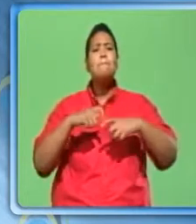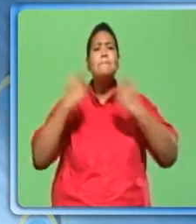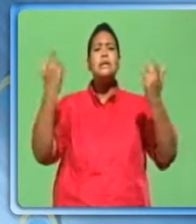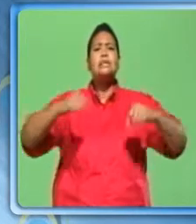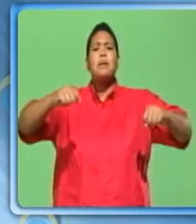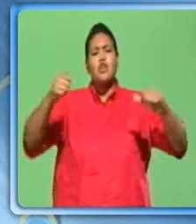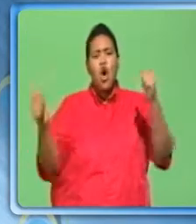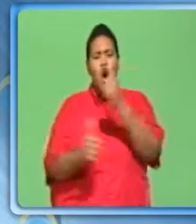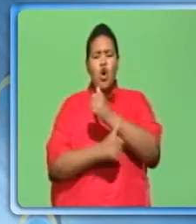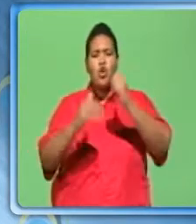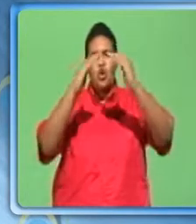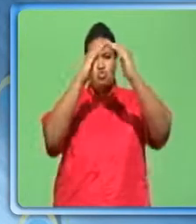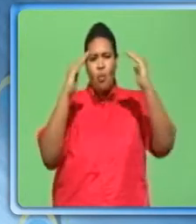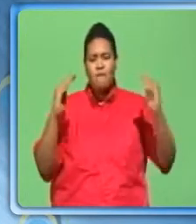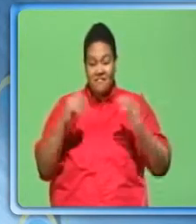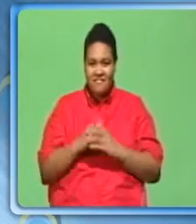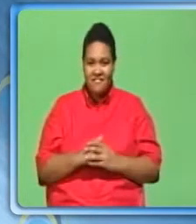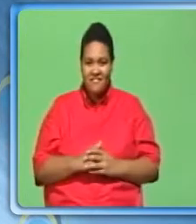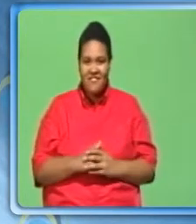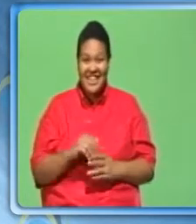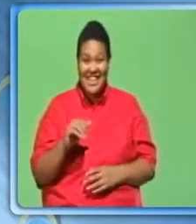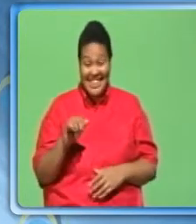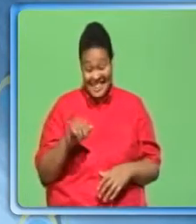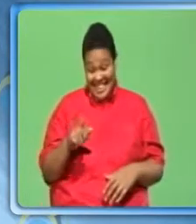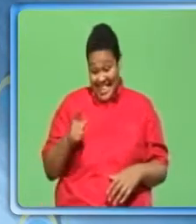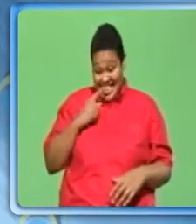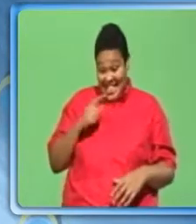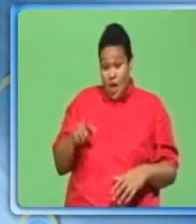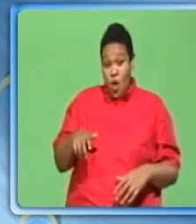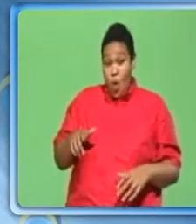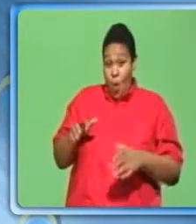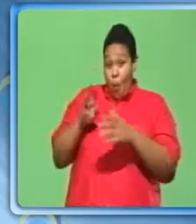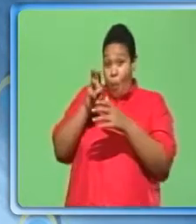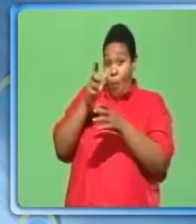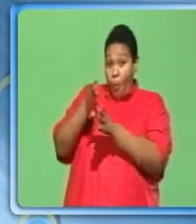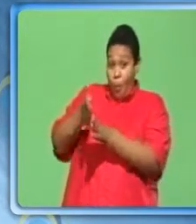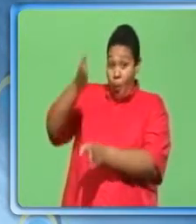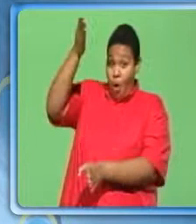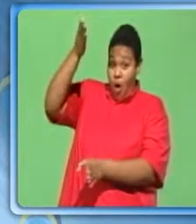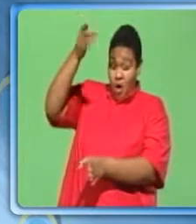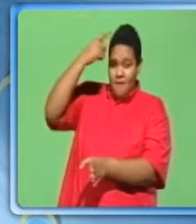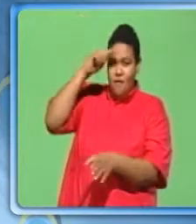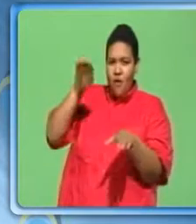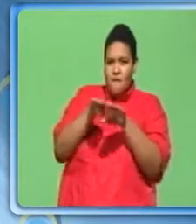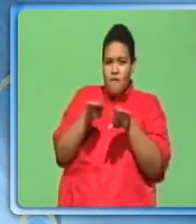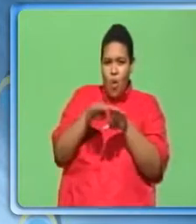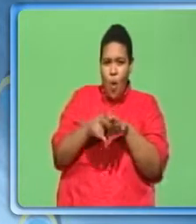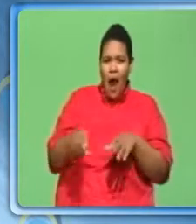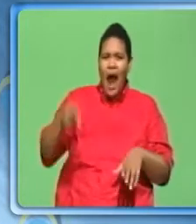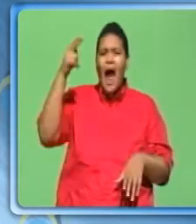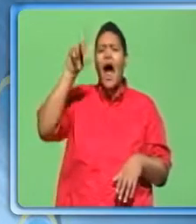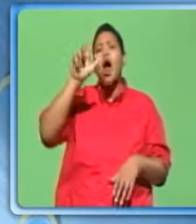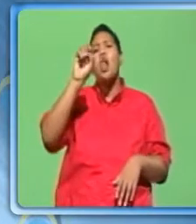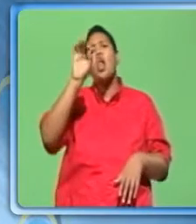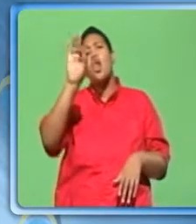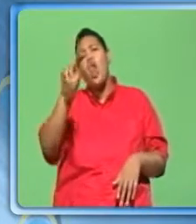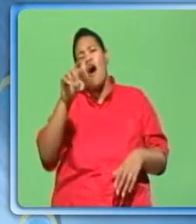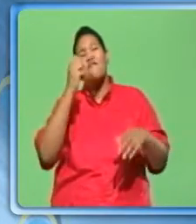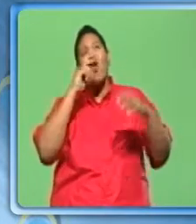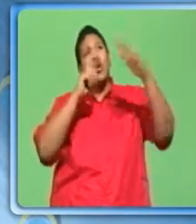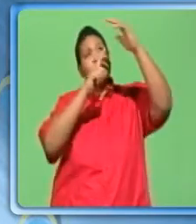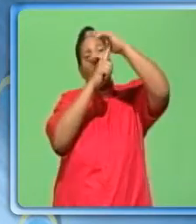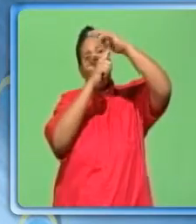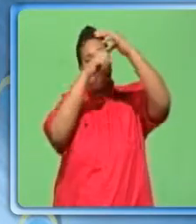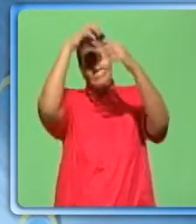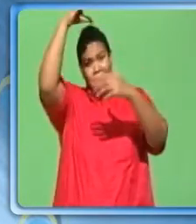roof. The sides or sidewalls of the highest floor, loft or ceiling in this